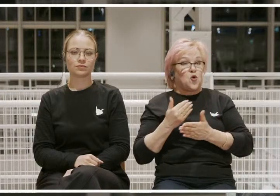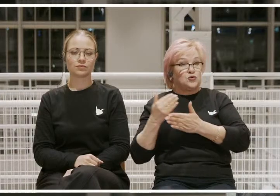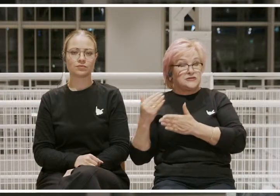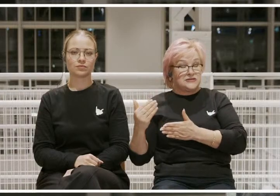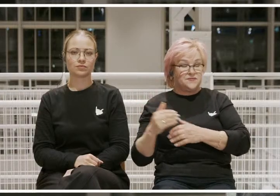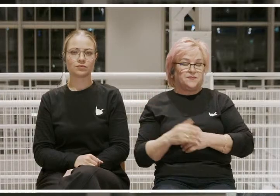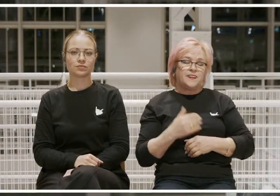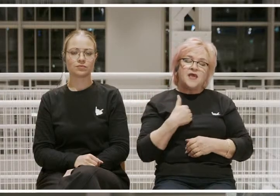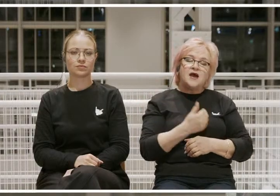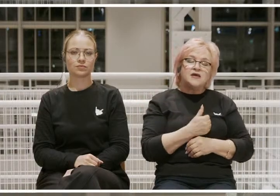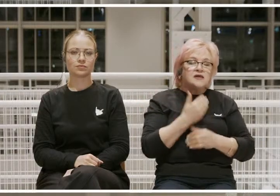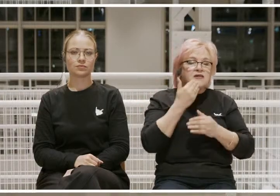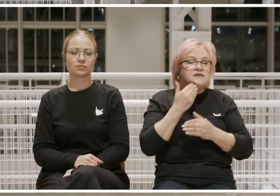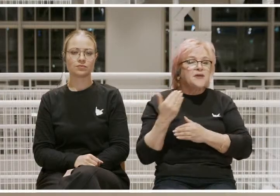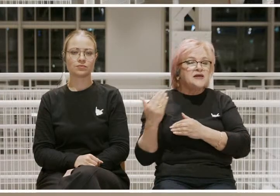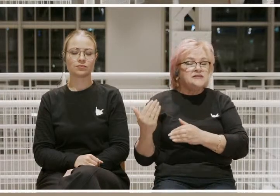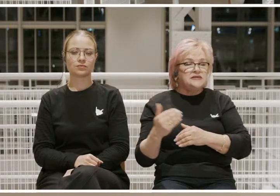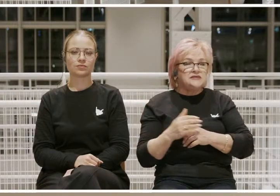to ask,